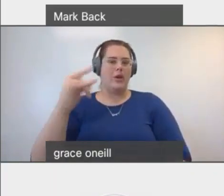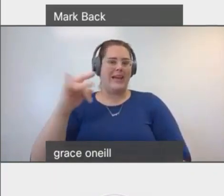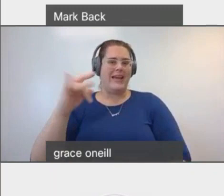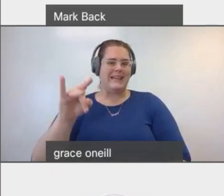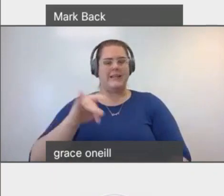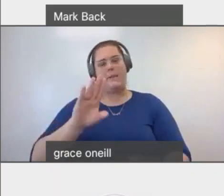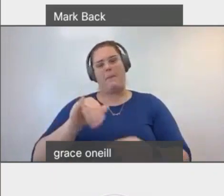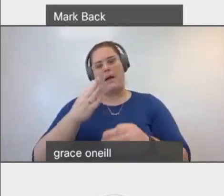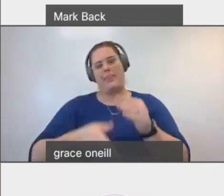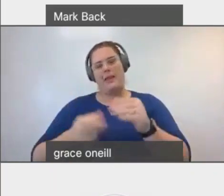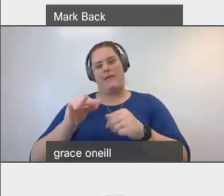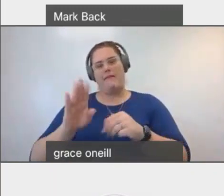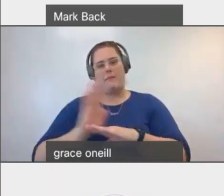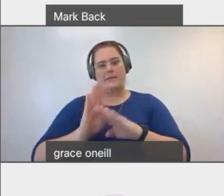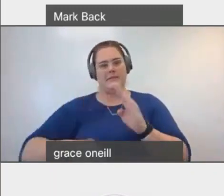day.